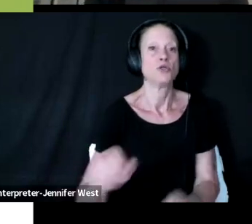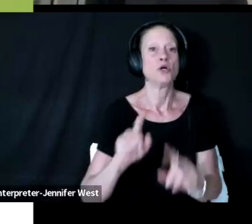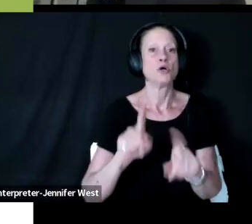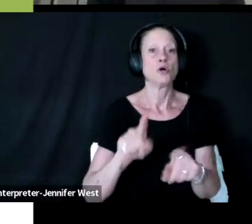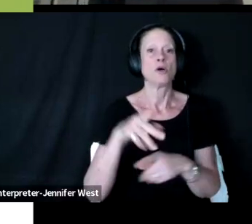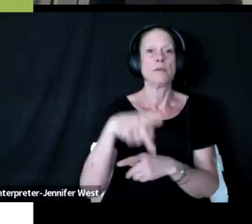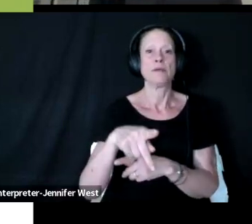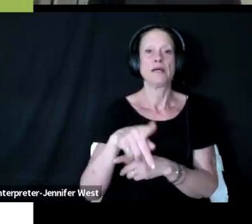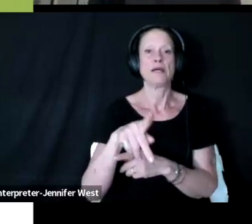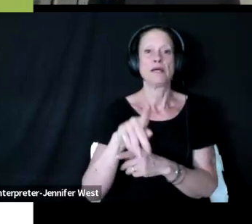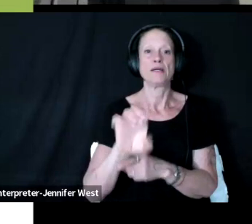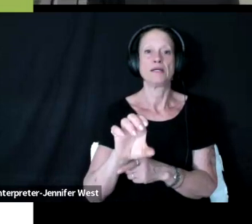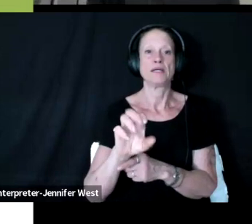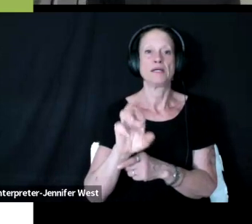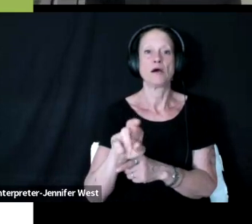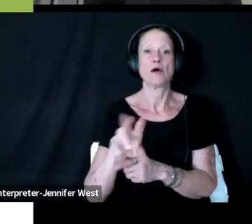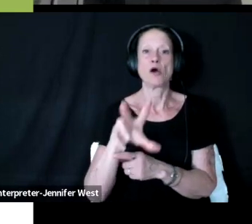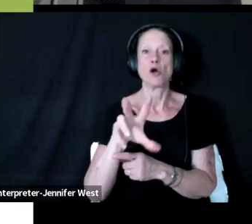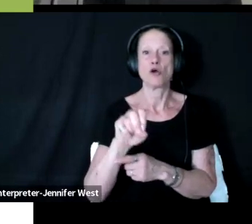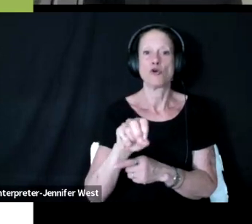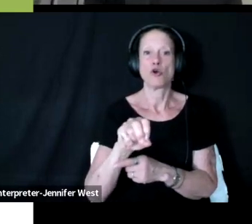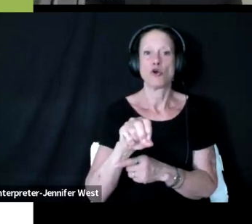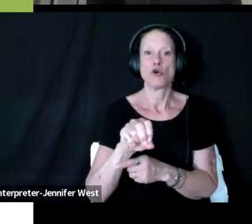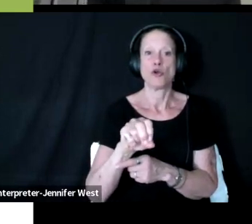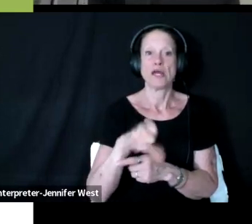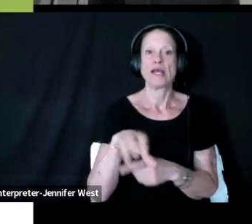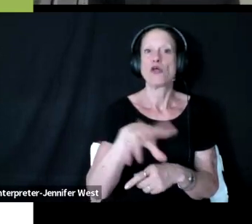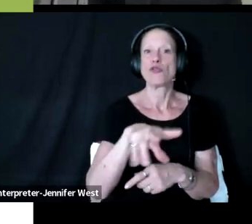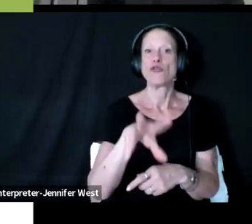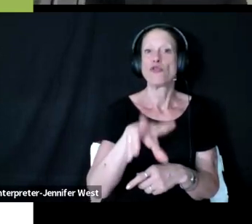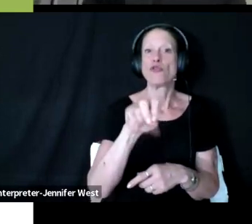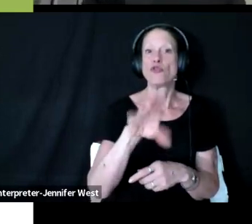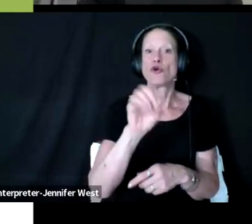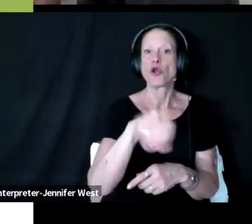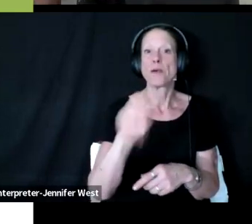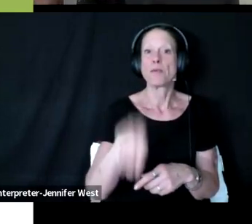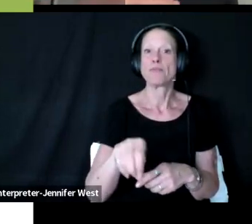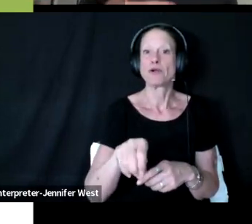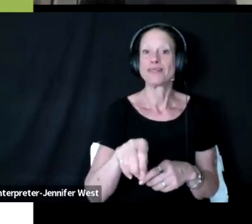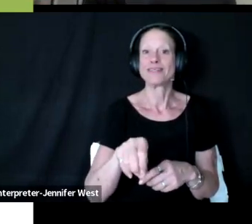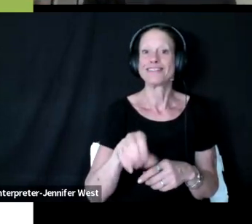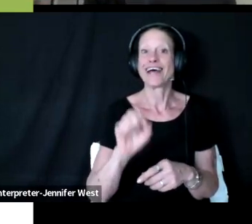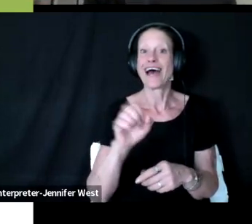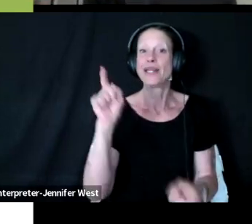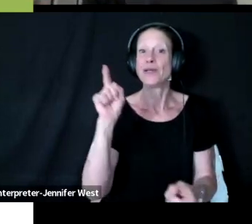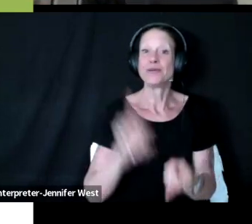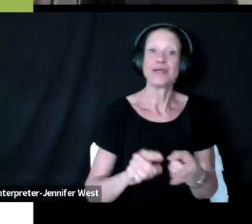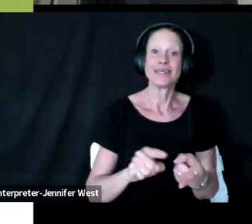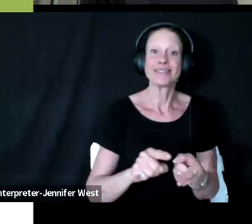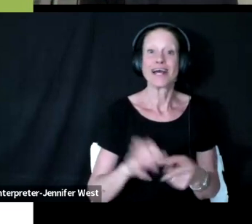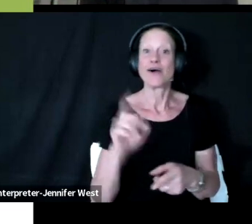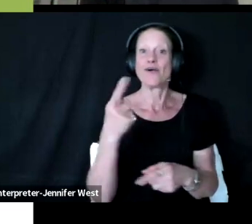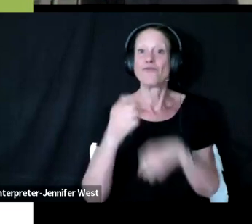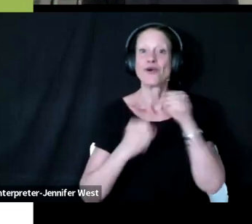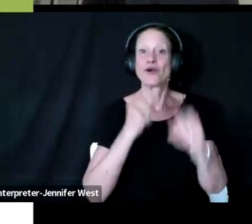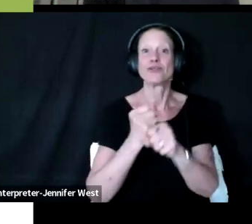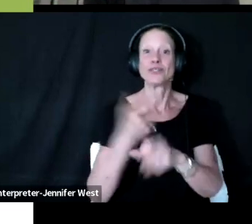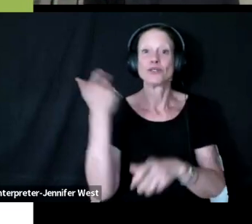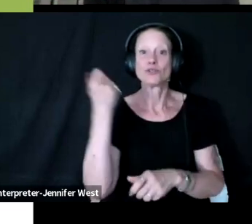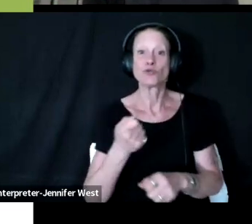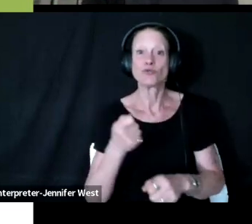PCR30, and that'll give you 30% off the first year subscription. That it will be good through tomorrow evening,